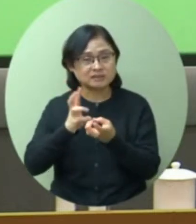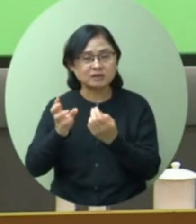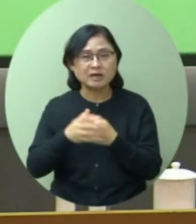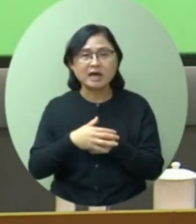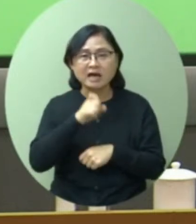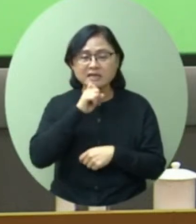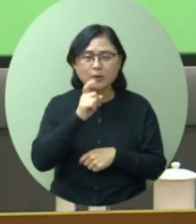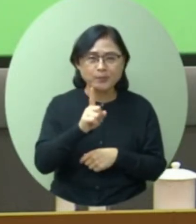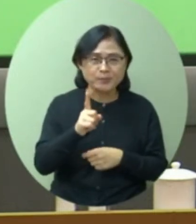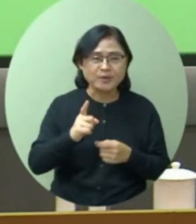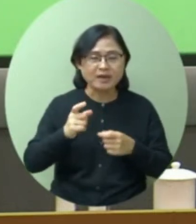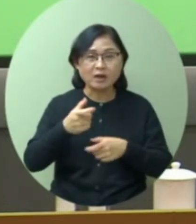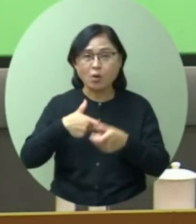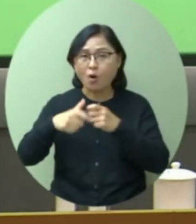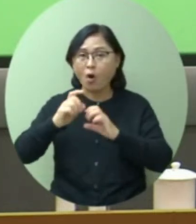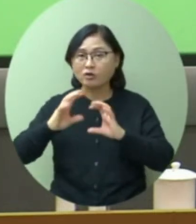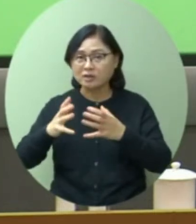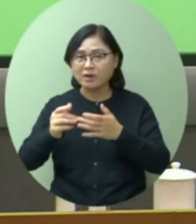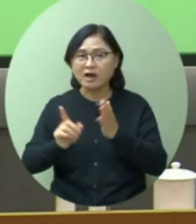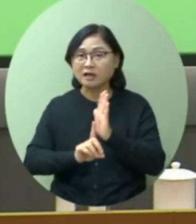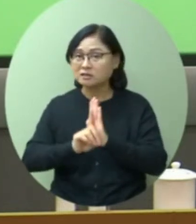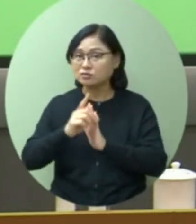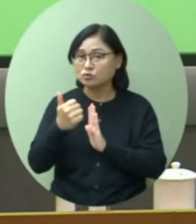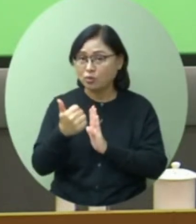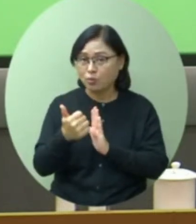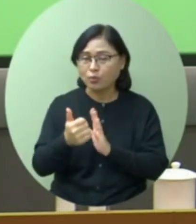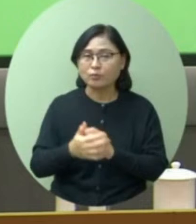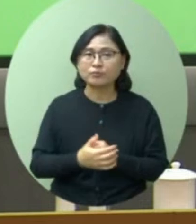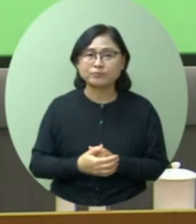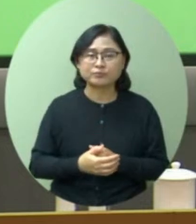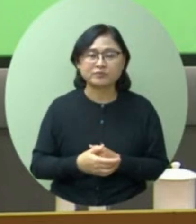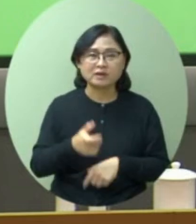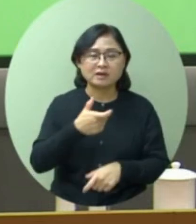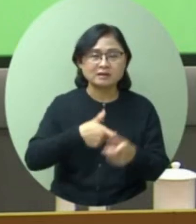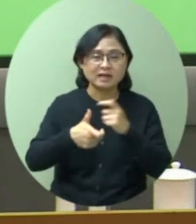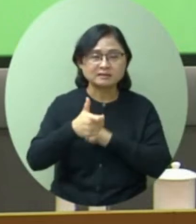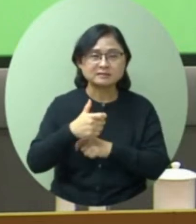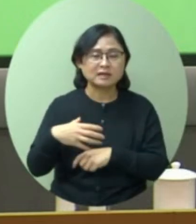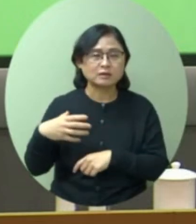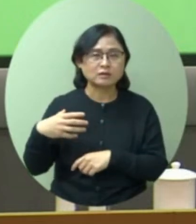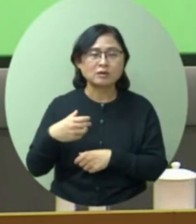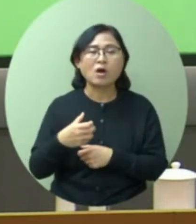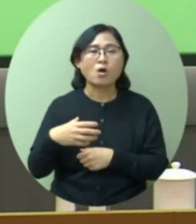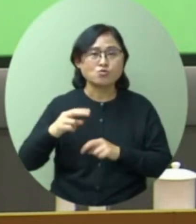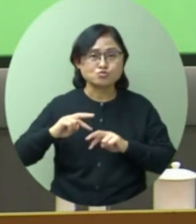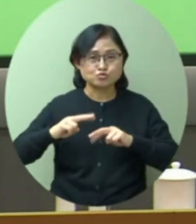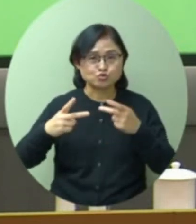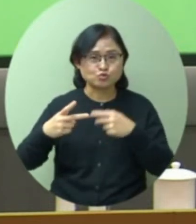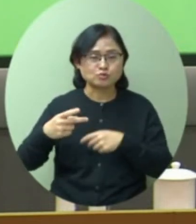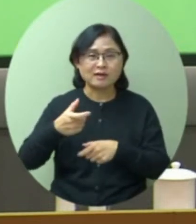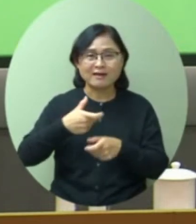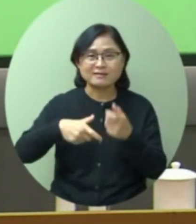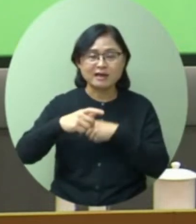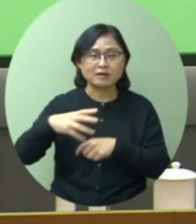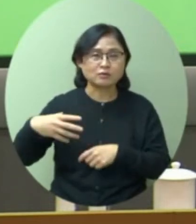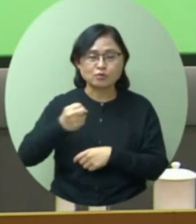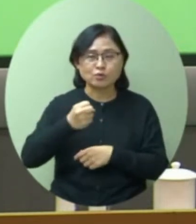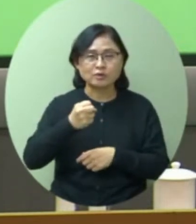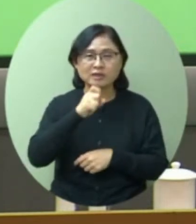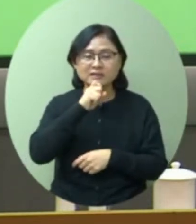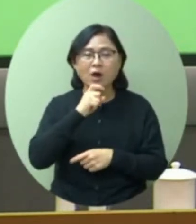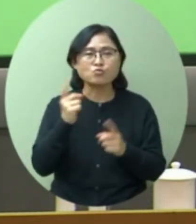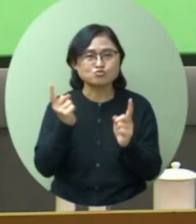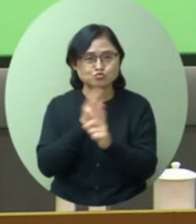you will see from our report that these sectors have registered